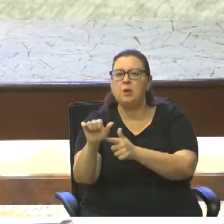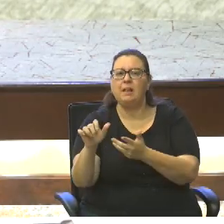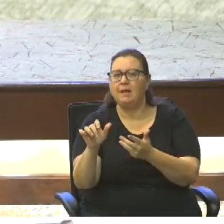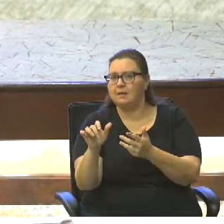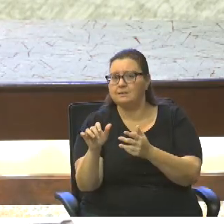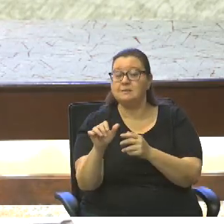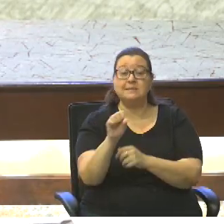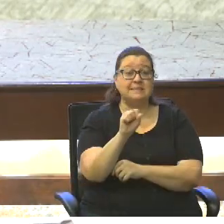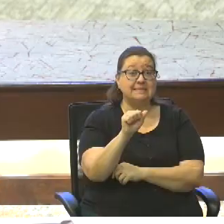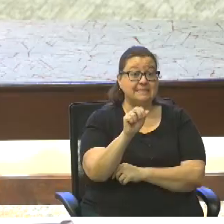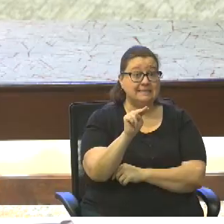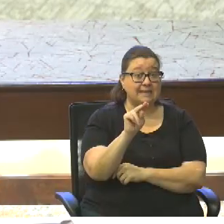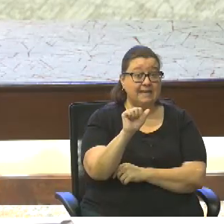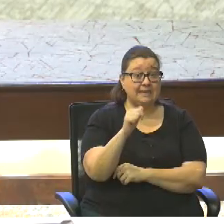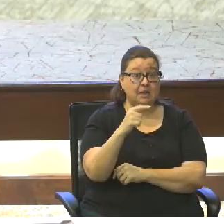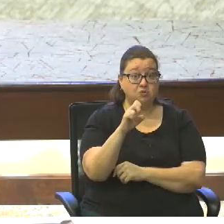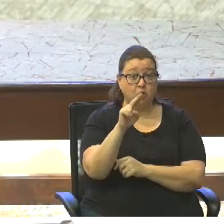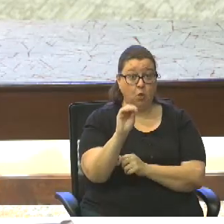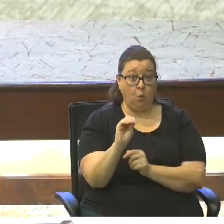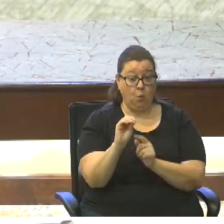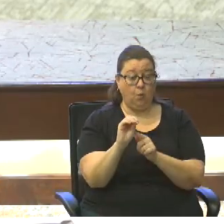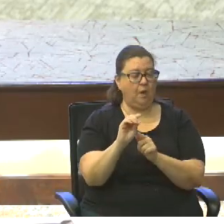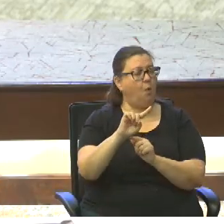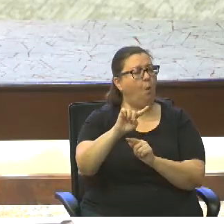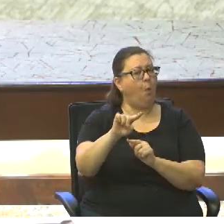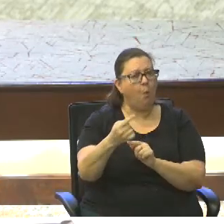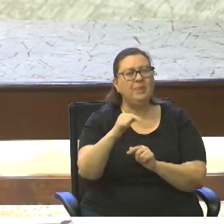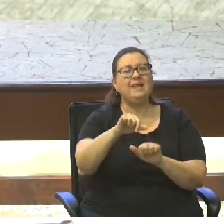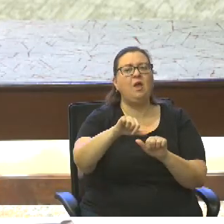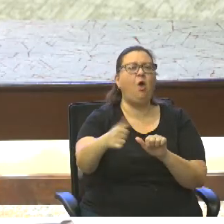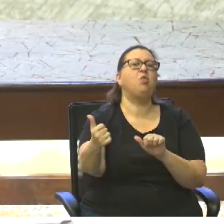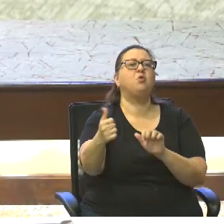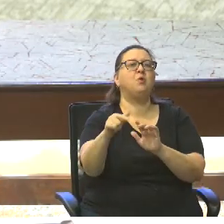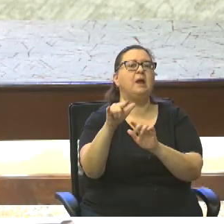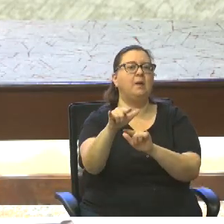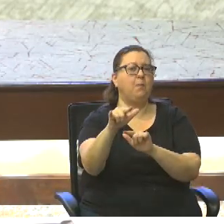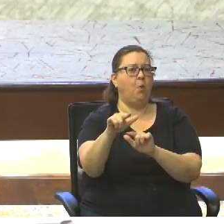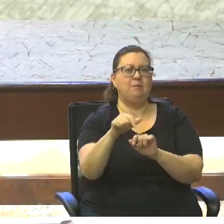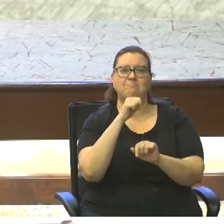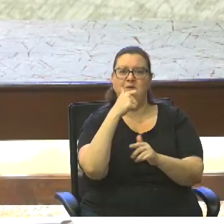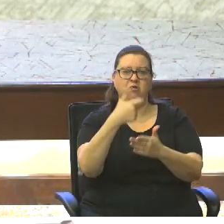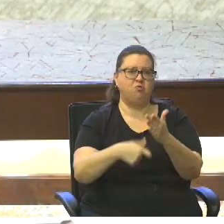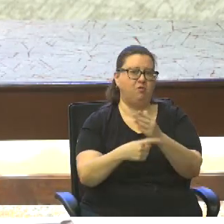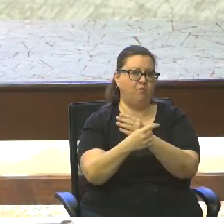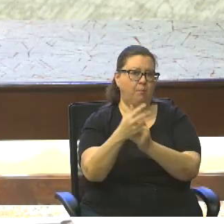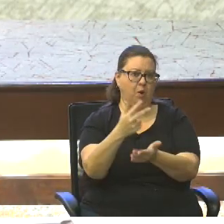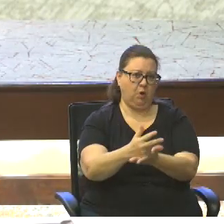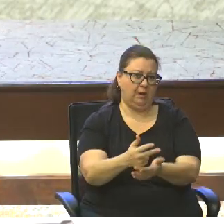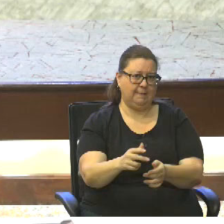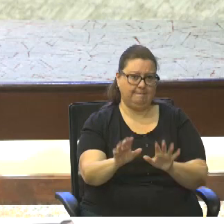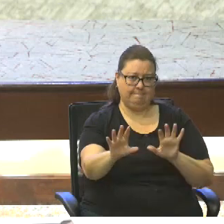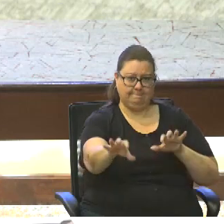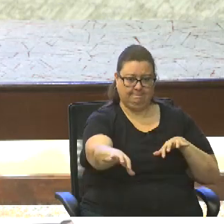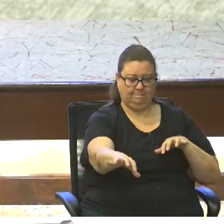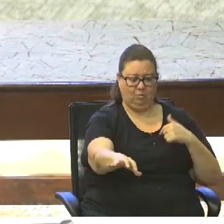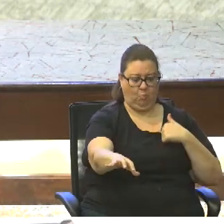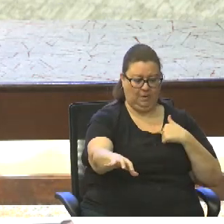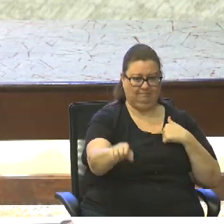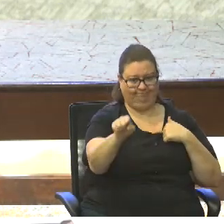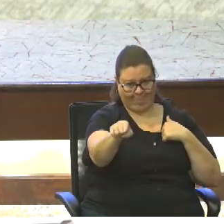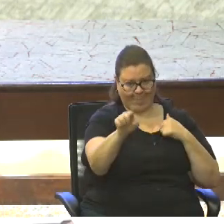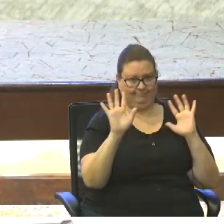San Angelo was the only airport that we identified that was not charging for parking at the present